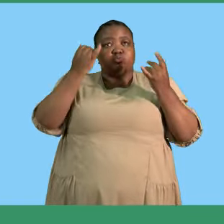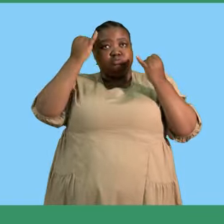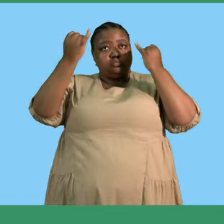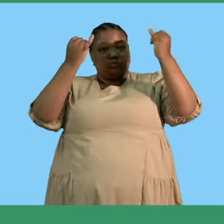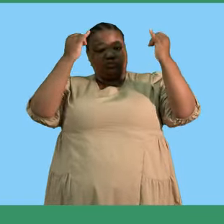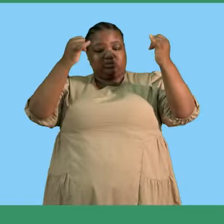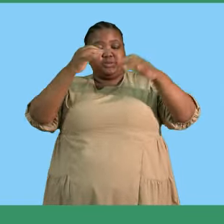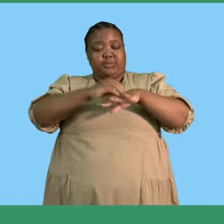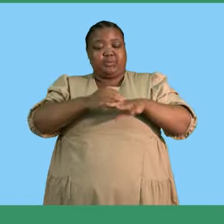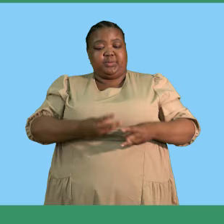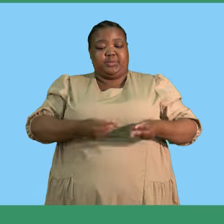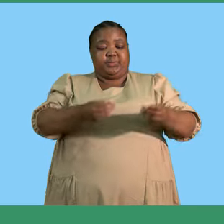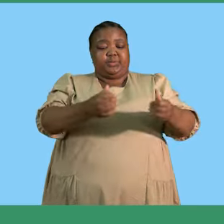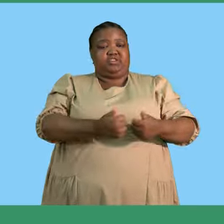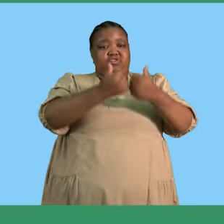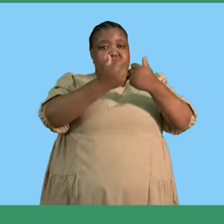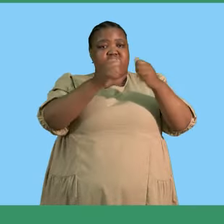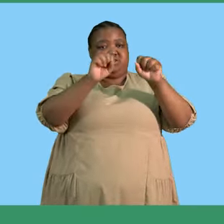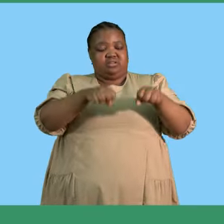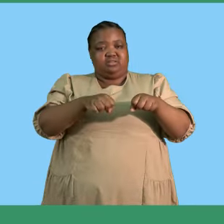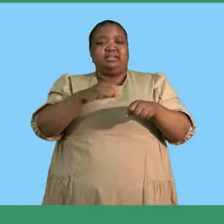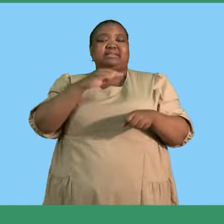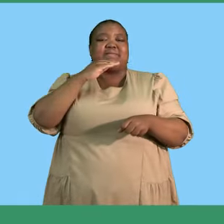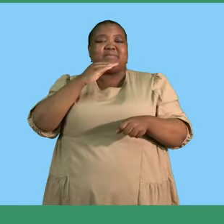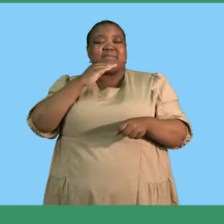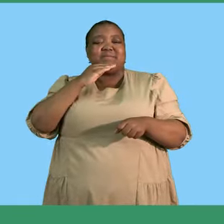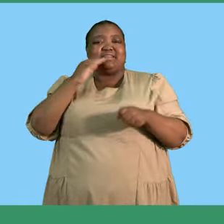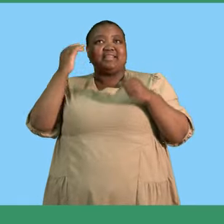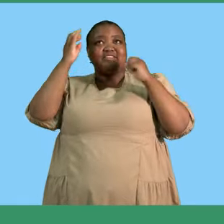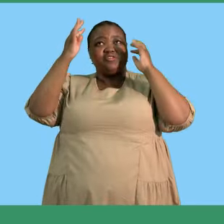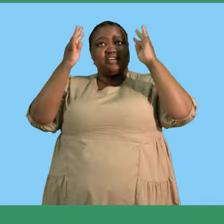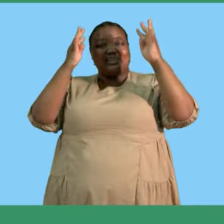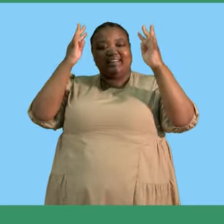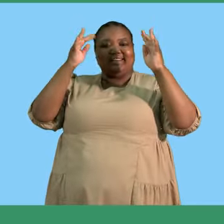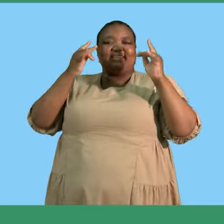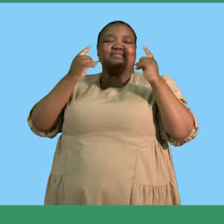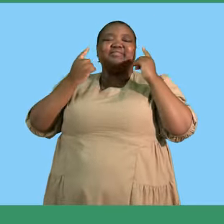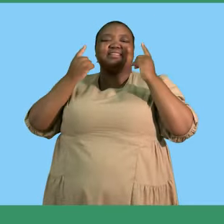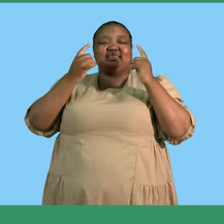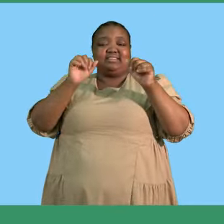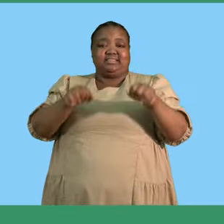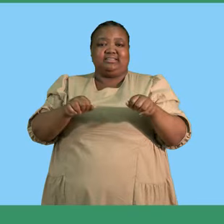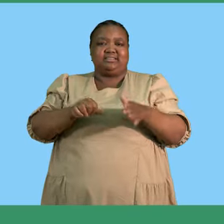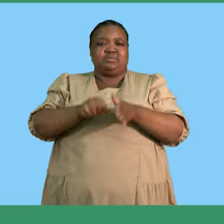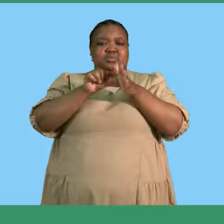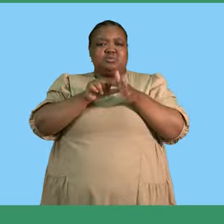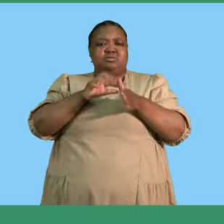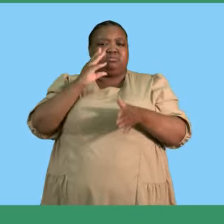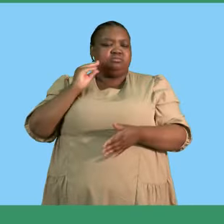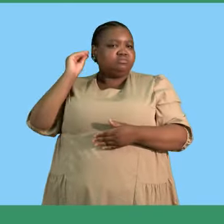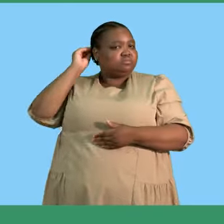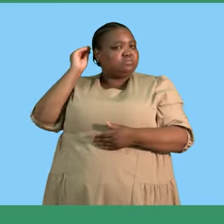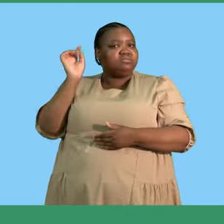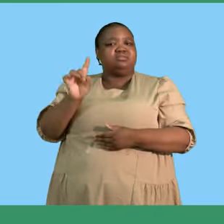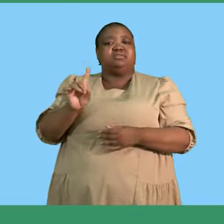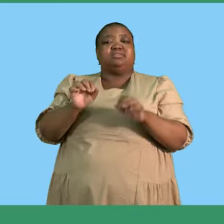and ideas to find solutions to challenges, it is referred to as creative thinking. Now, the main thing to